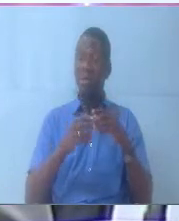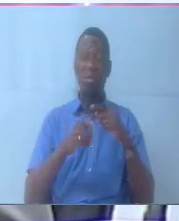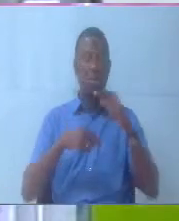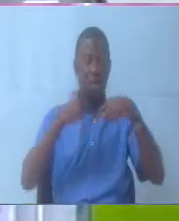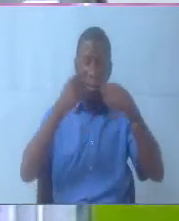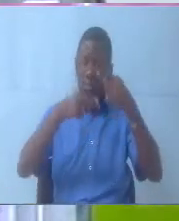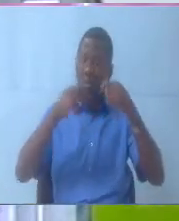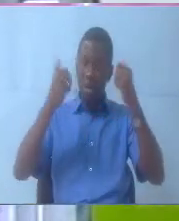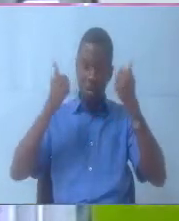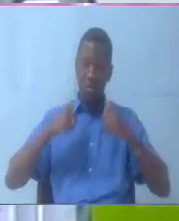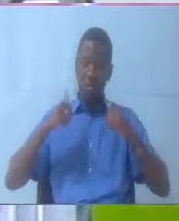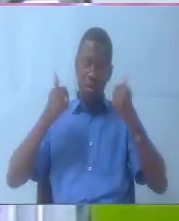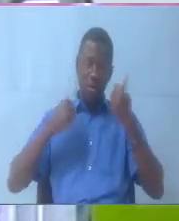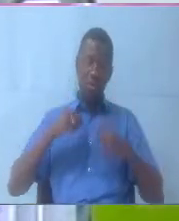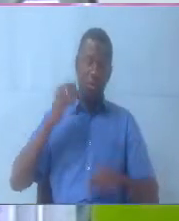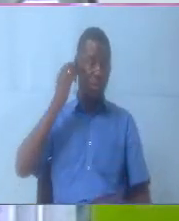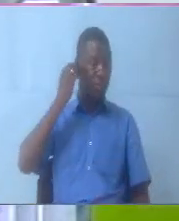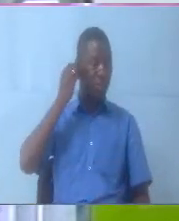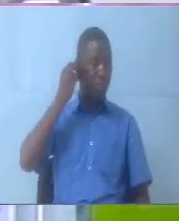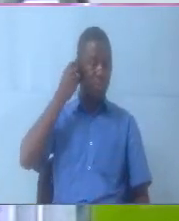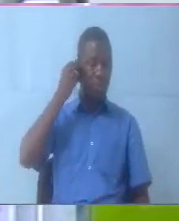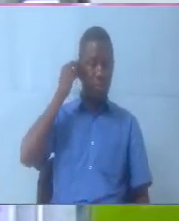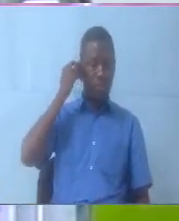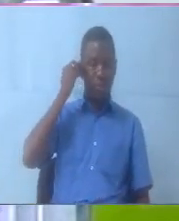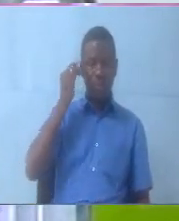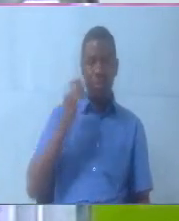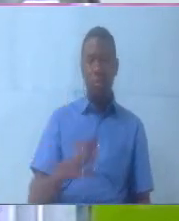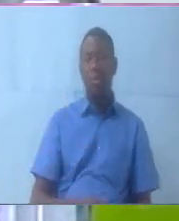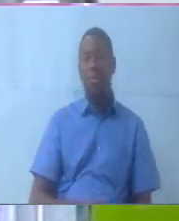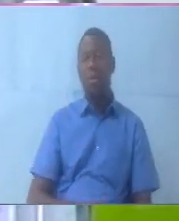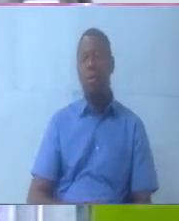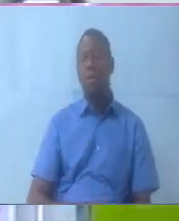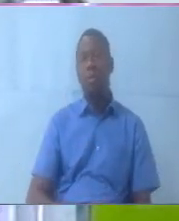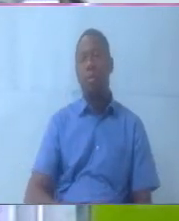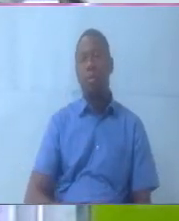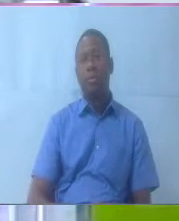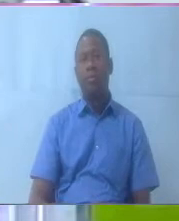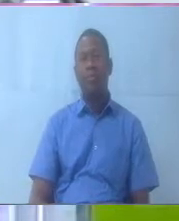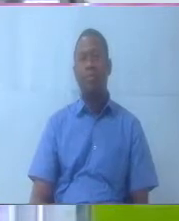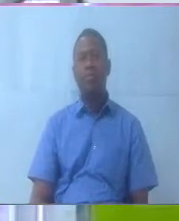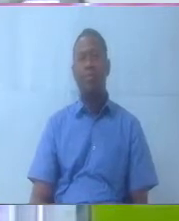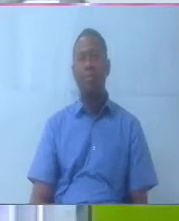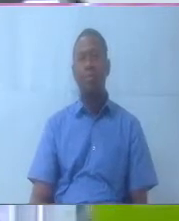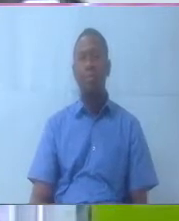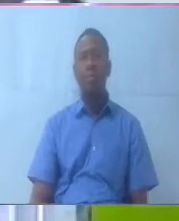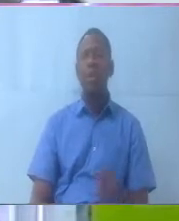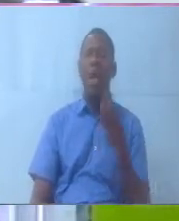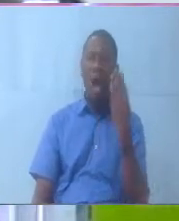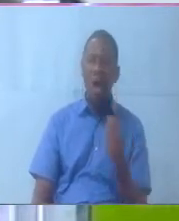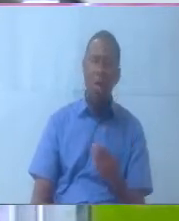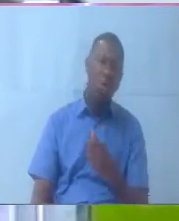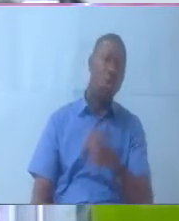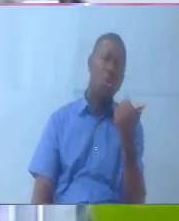Take us through the experiences of the other judges of the superior courts.